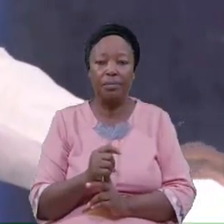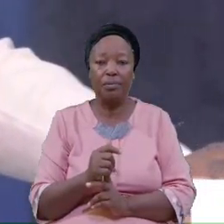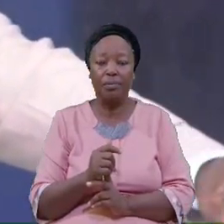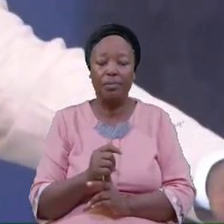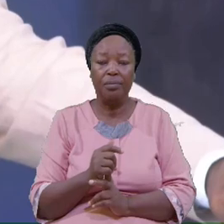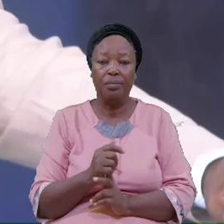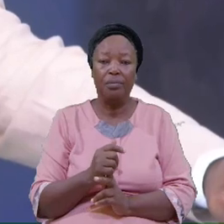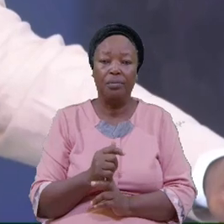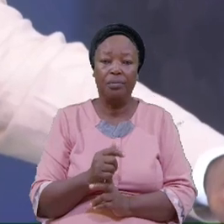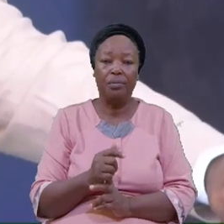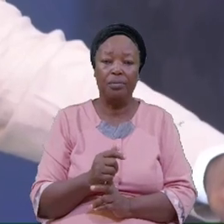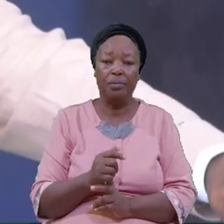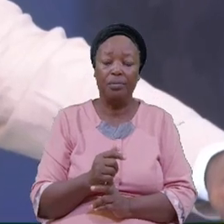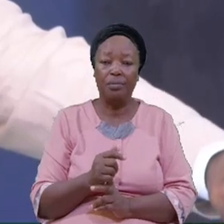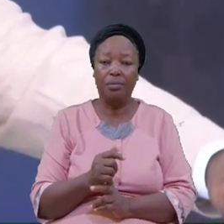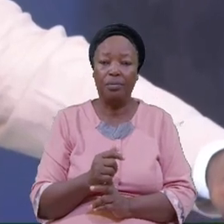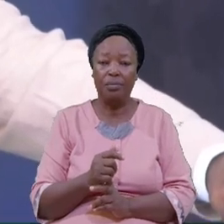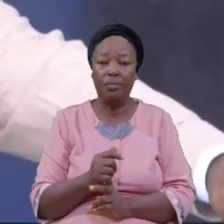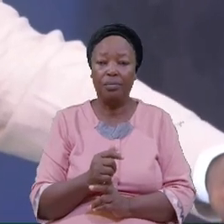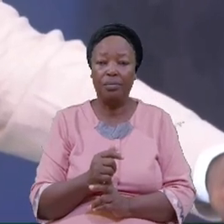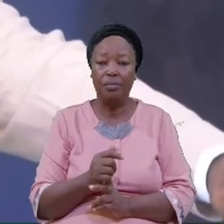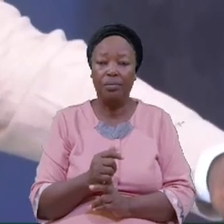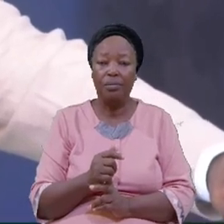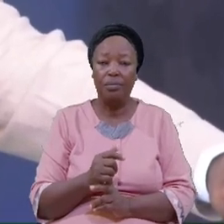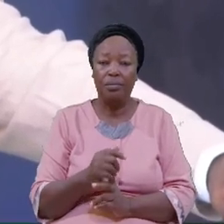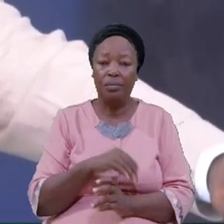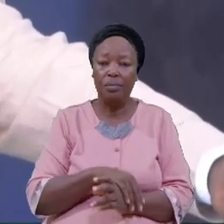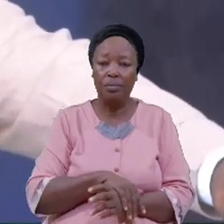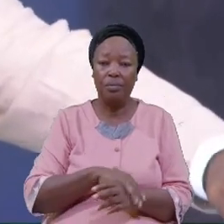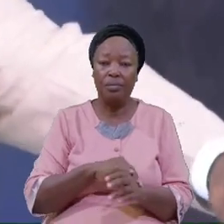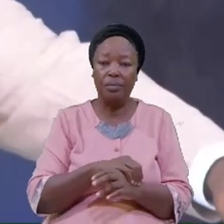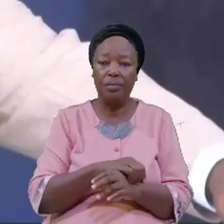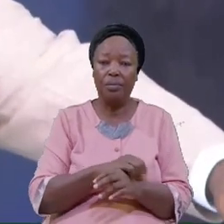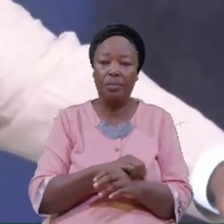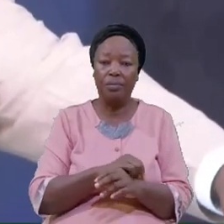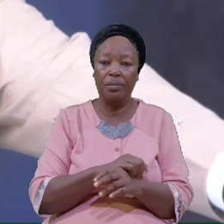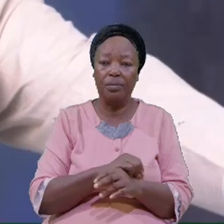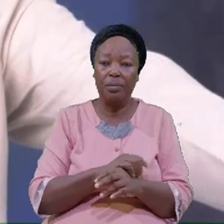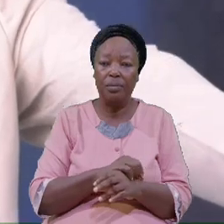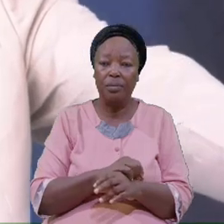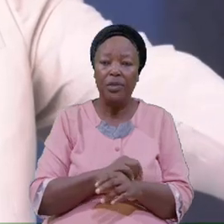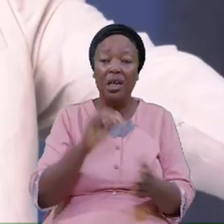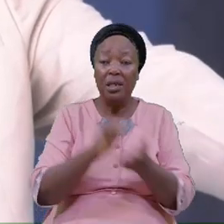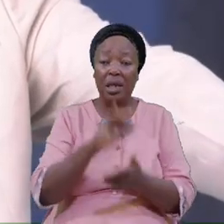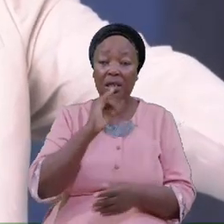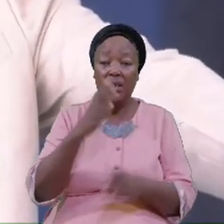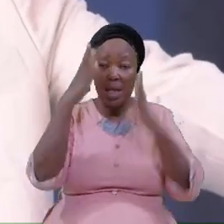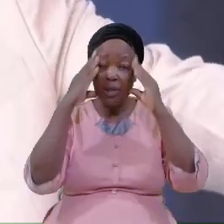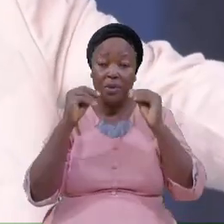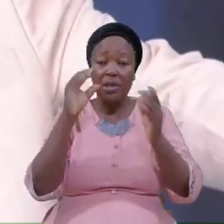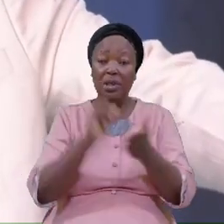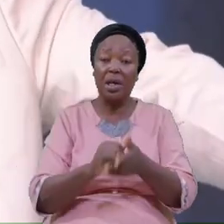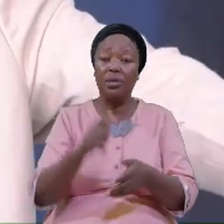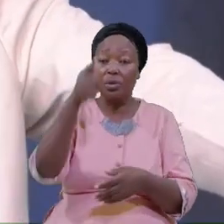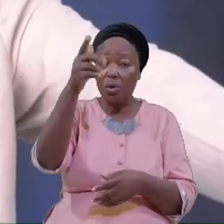pouvaient pas être en paix, ils ne pouvaient pas vivre en paix entre eux, parce qu'il n'y avait pas la pureté de cœur. C'était la comparaison charnelle. Is calling